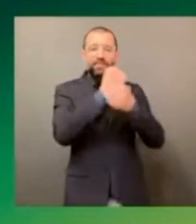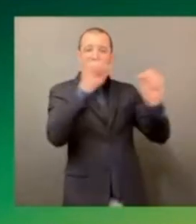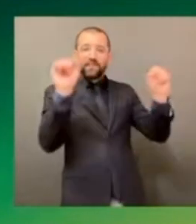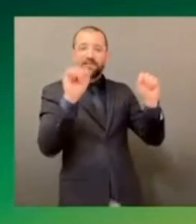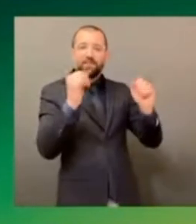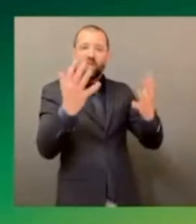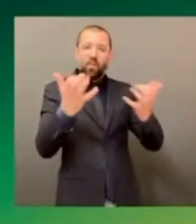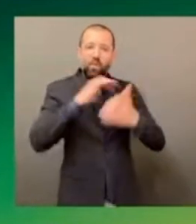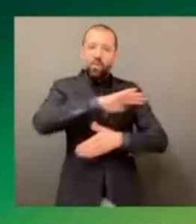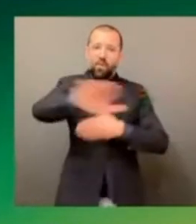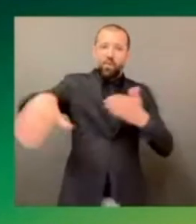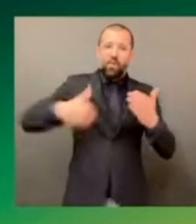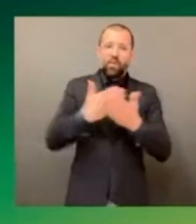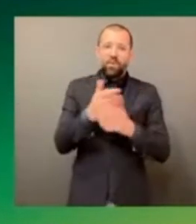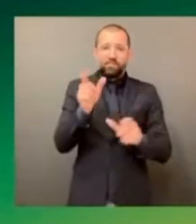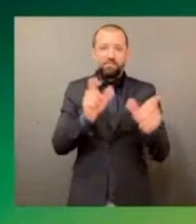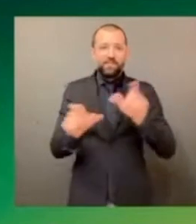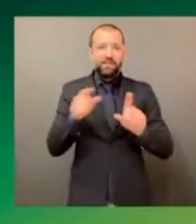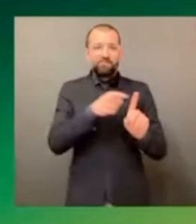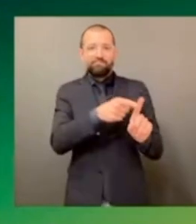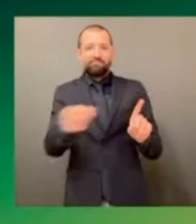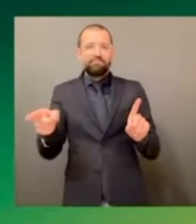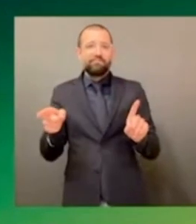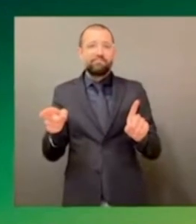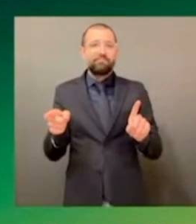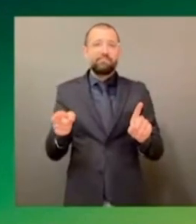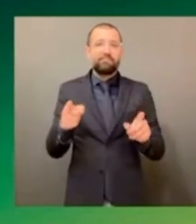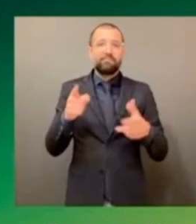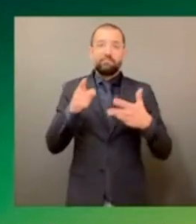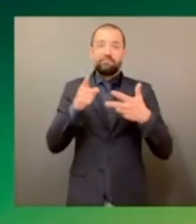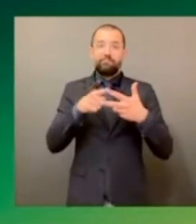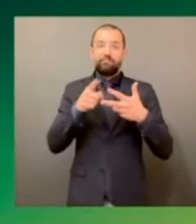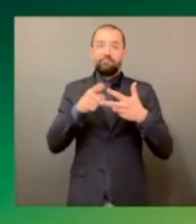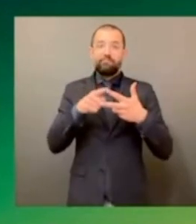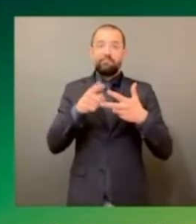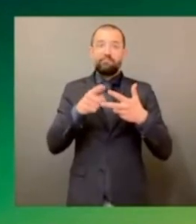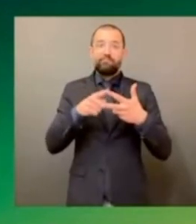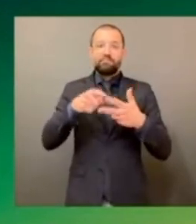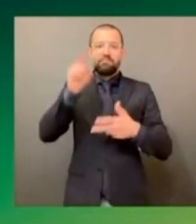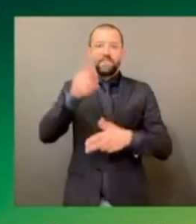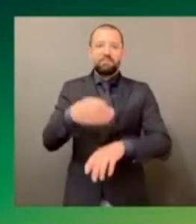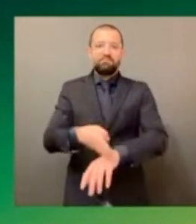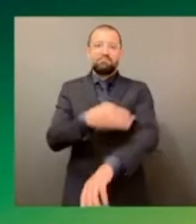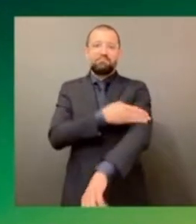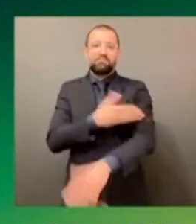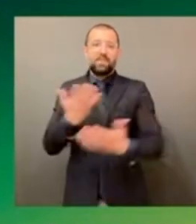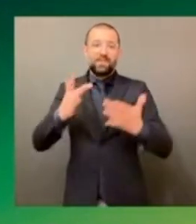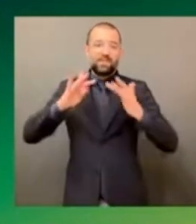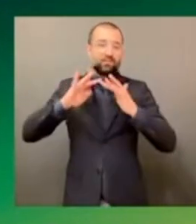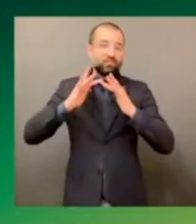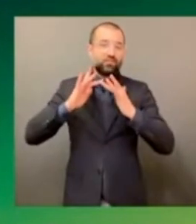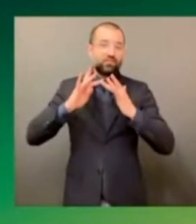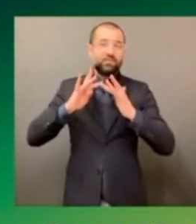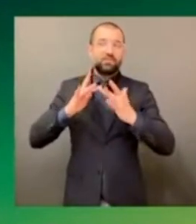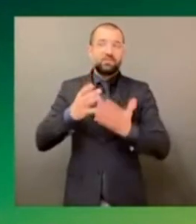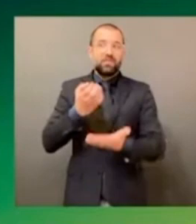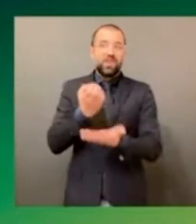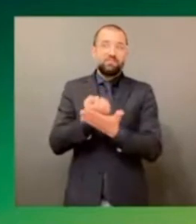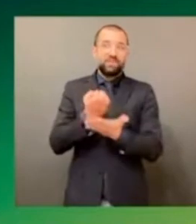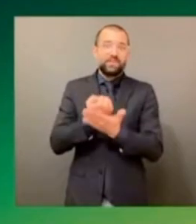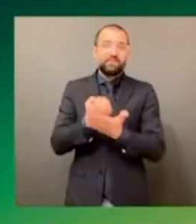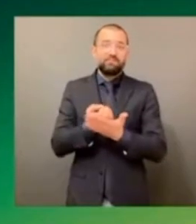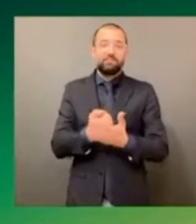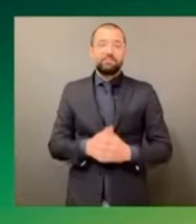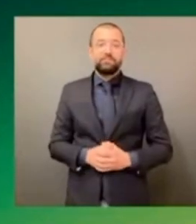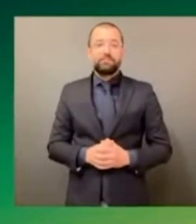The second area where we must together make progress is in the digital economy. Whether you are